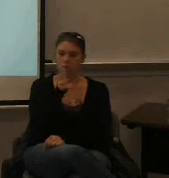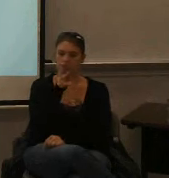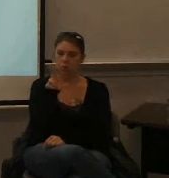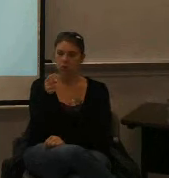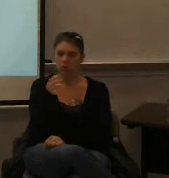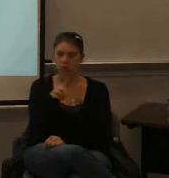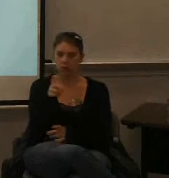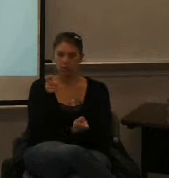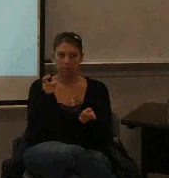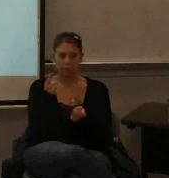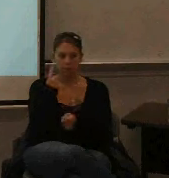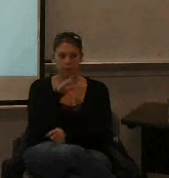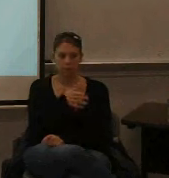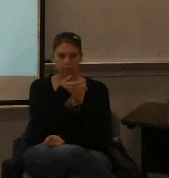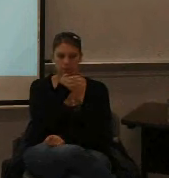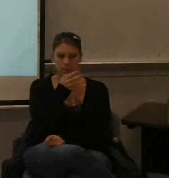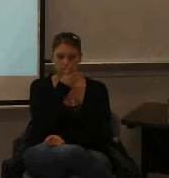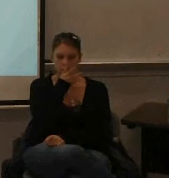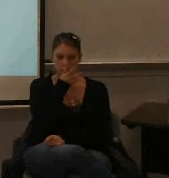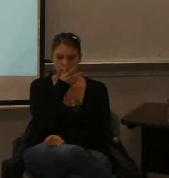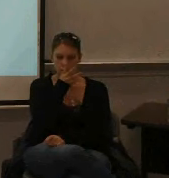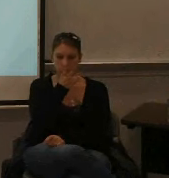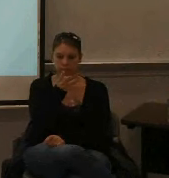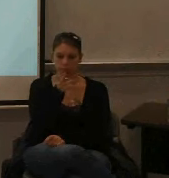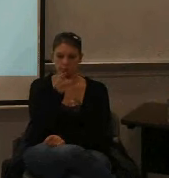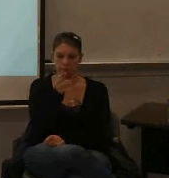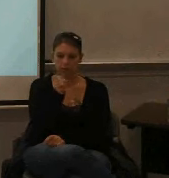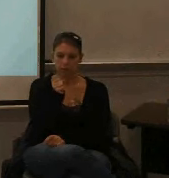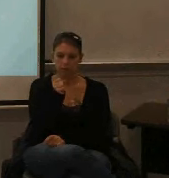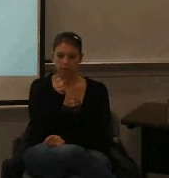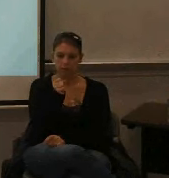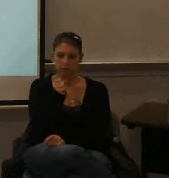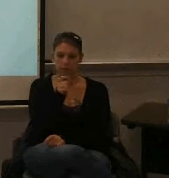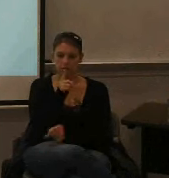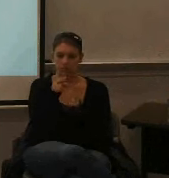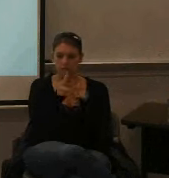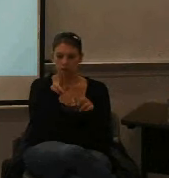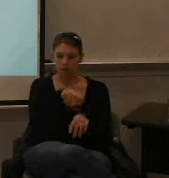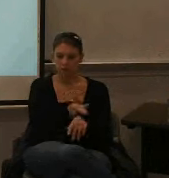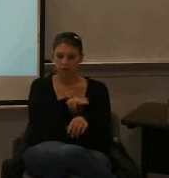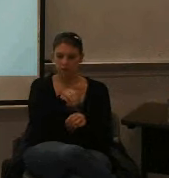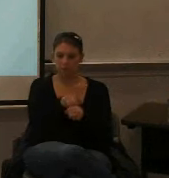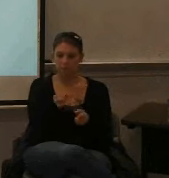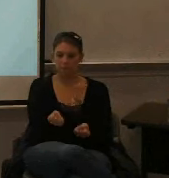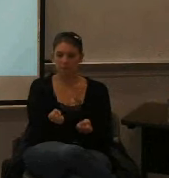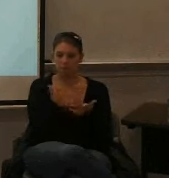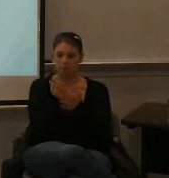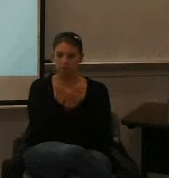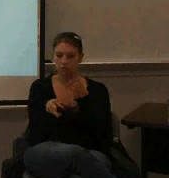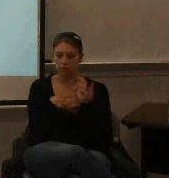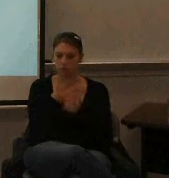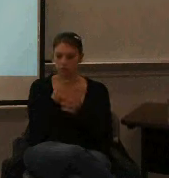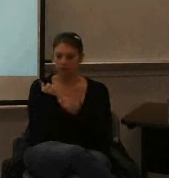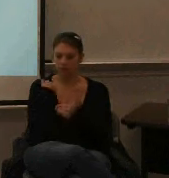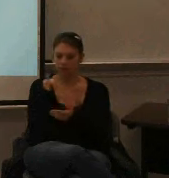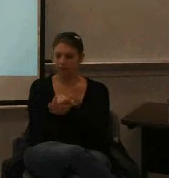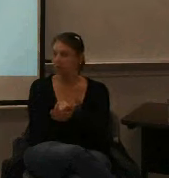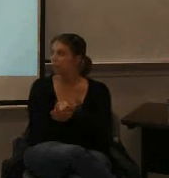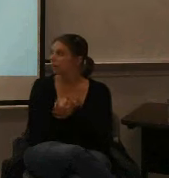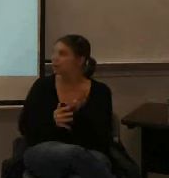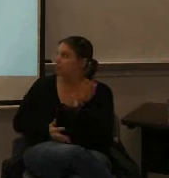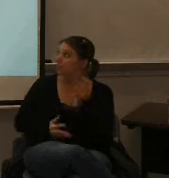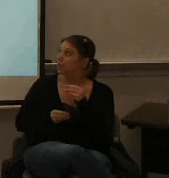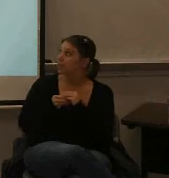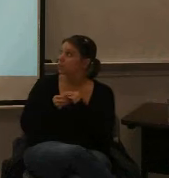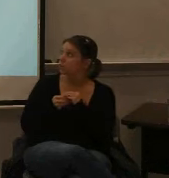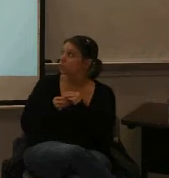management for their drinking water reservoir. It's very common in many parts of the world to have that. In